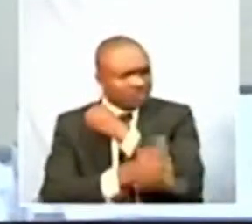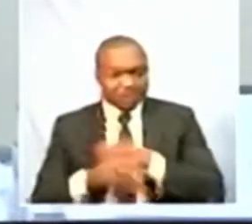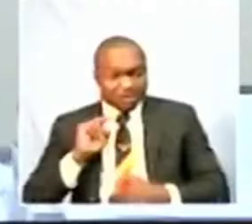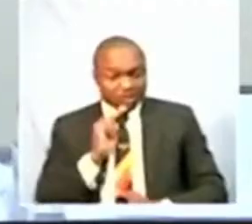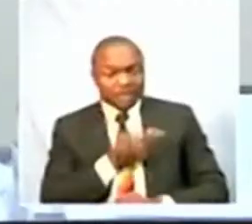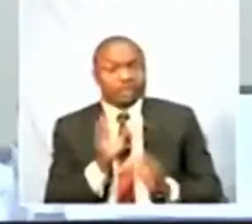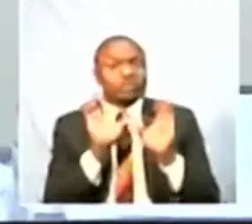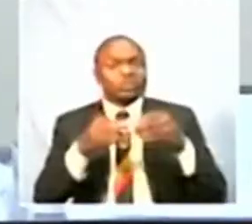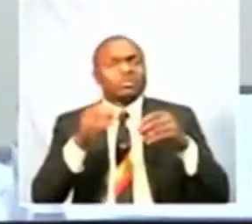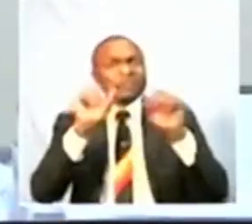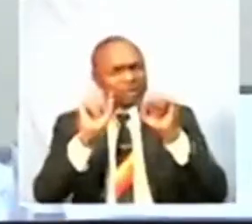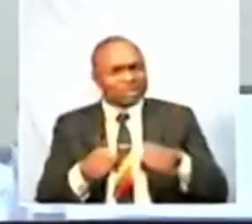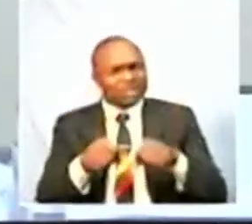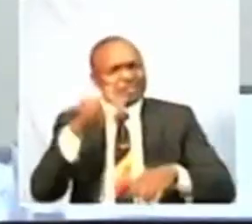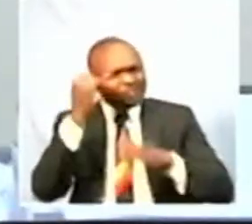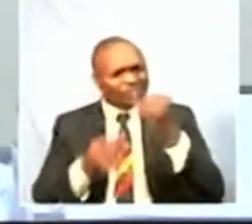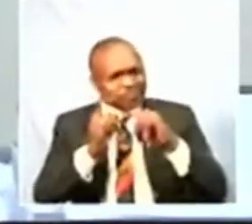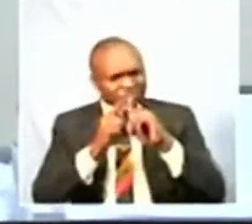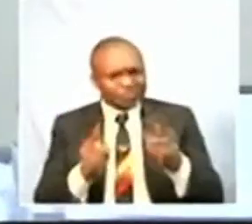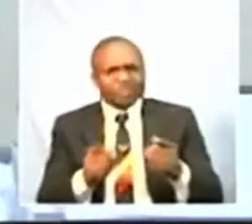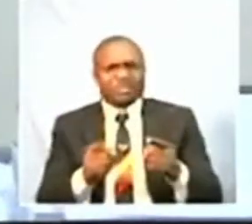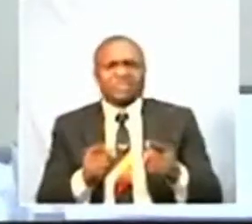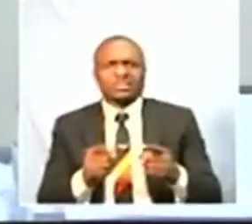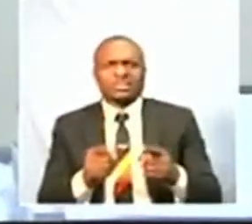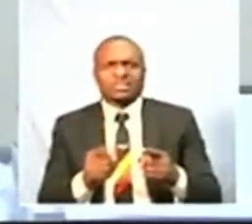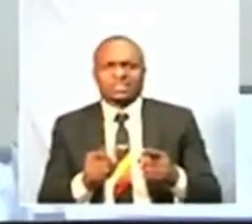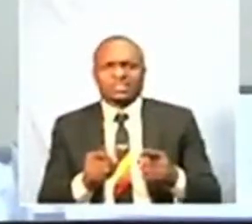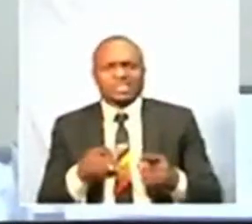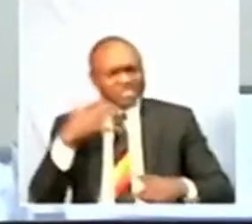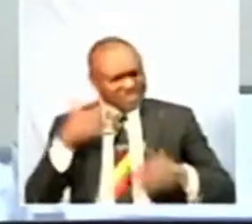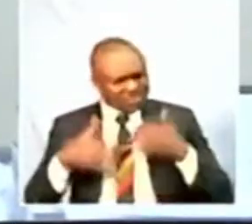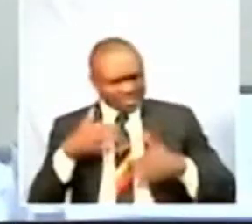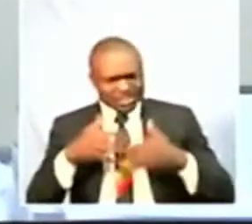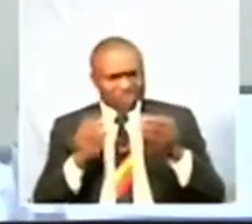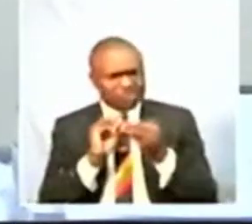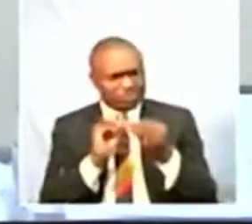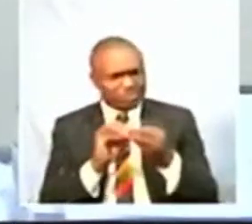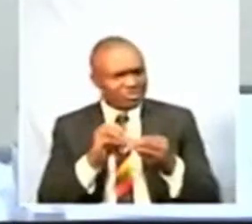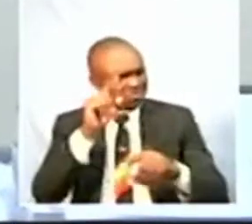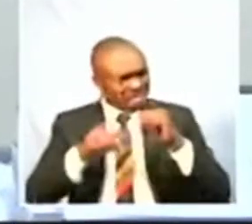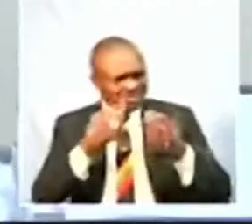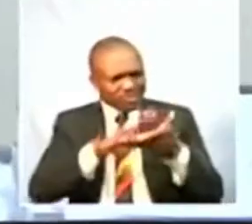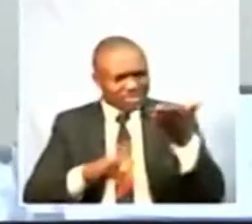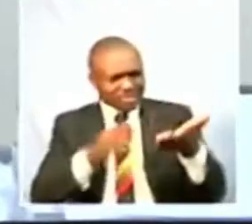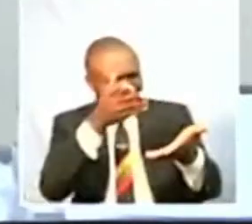as a committee, we can end there, but it's quite emotional. We can't believe this is what you are doing.